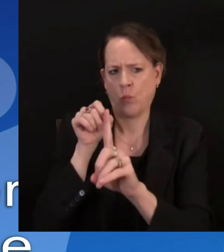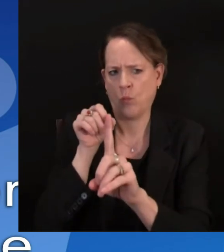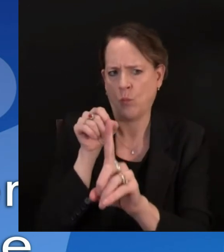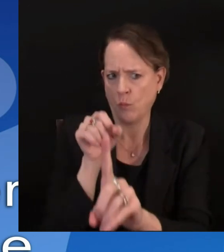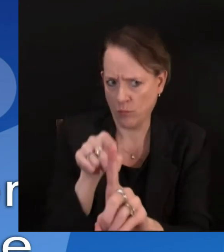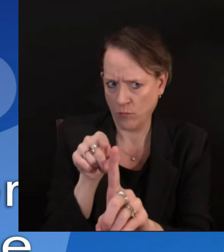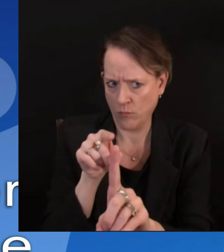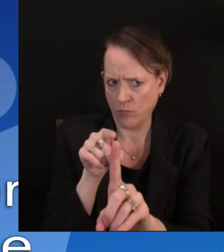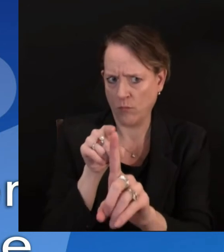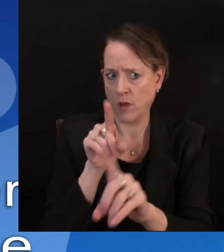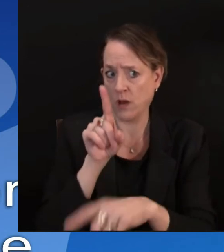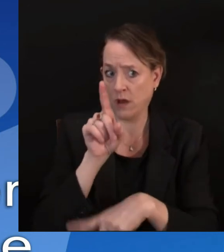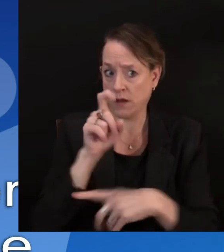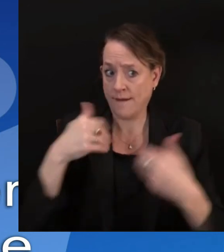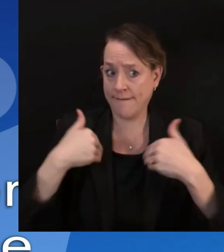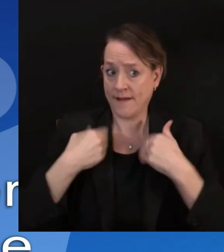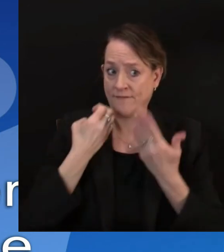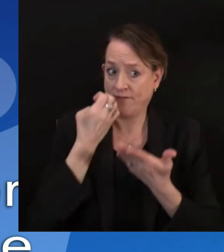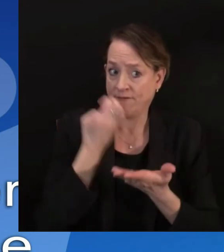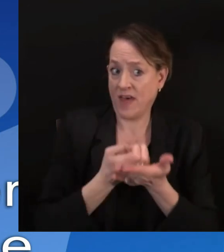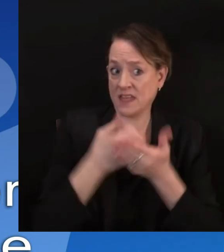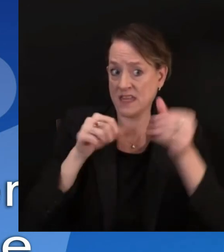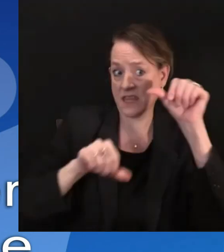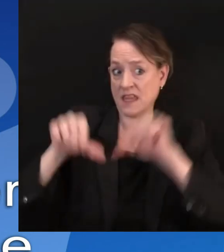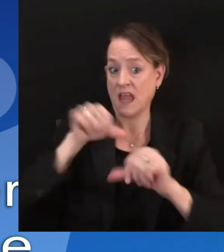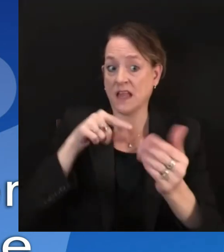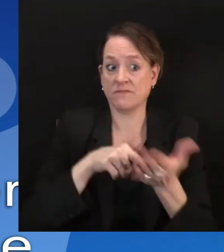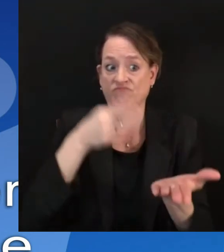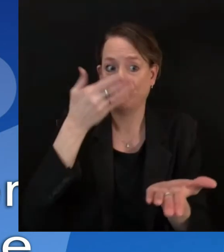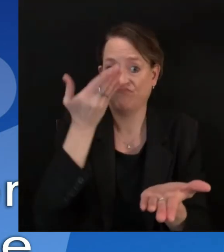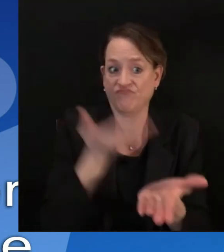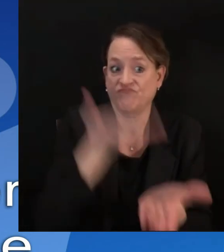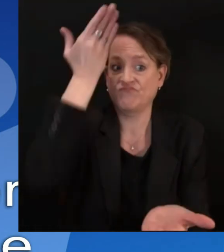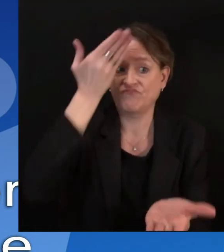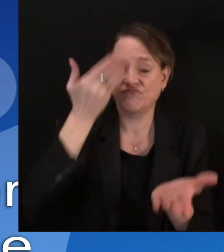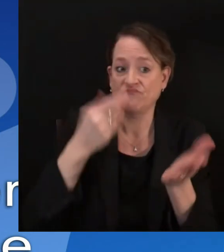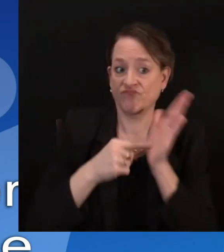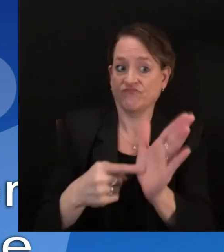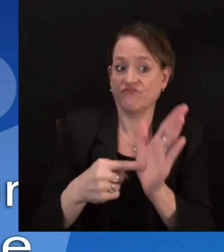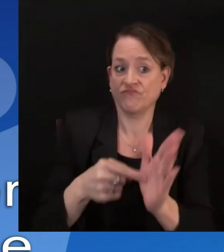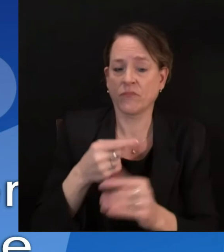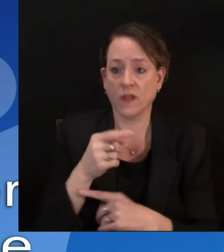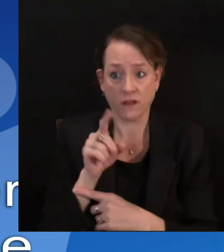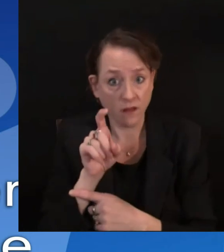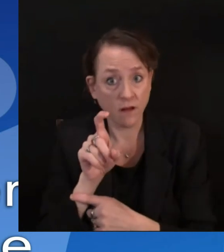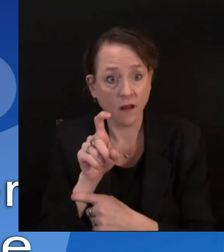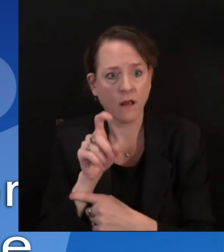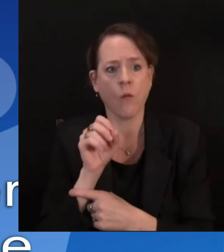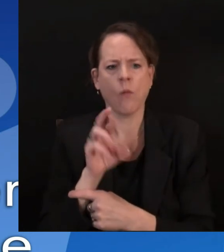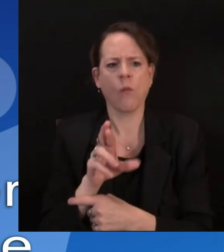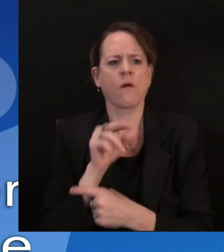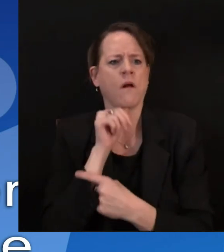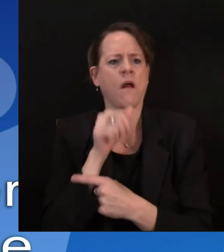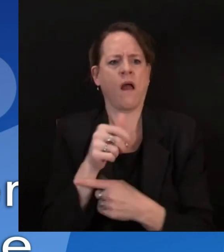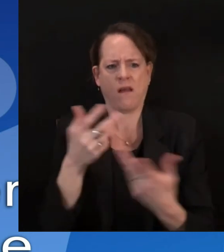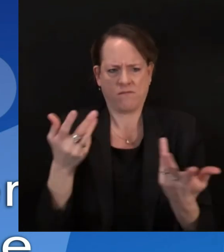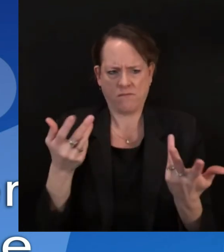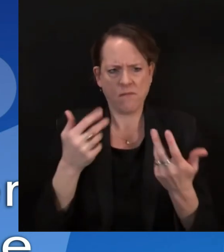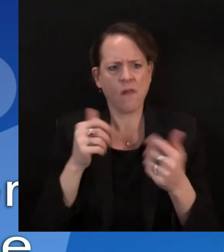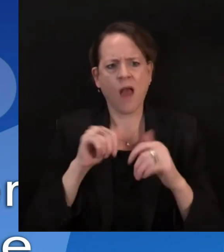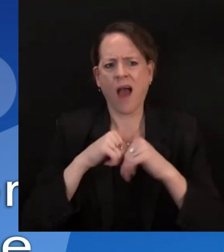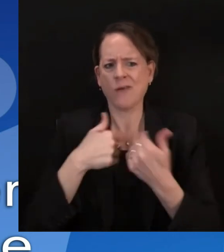that direction? And if it isn't, what does the science show and what is required to ensure safer